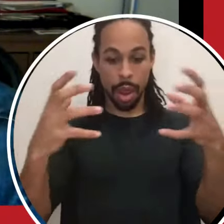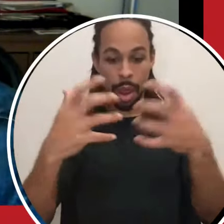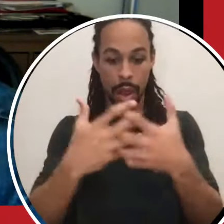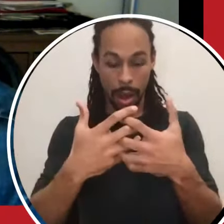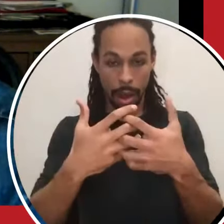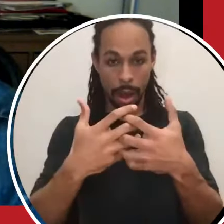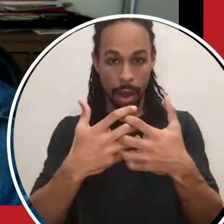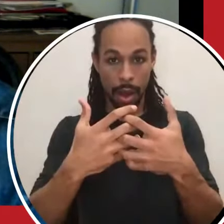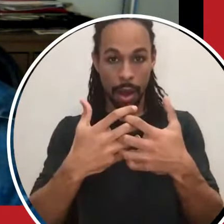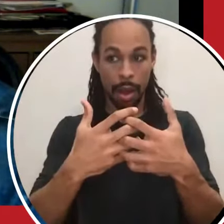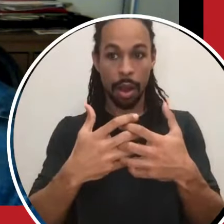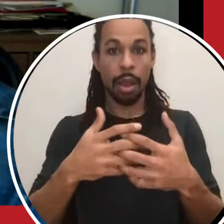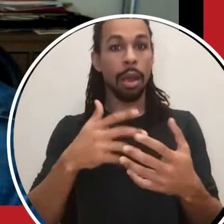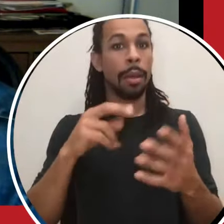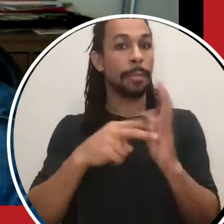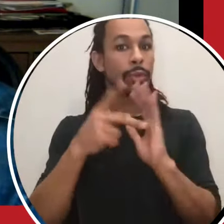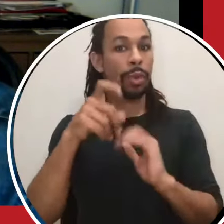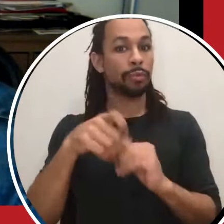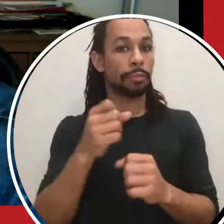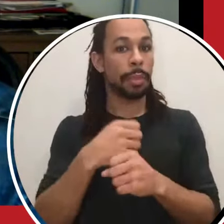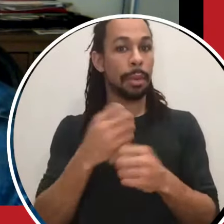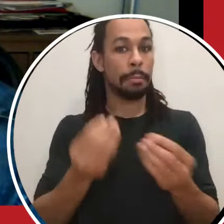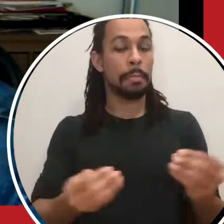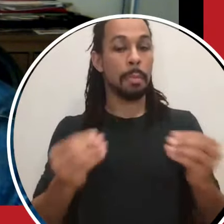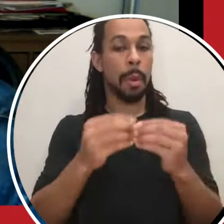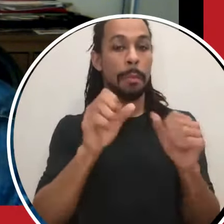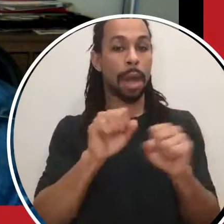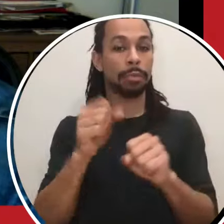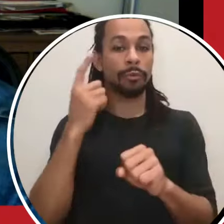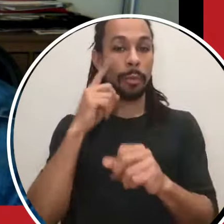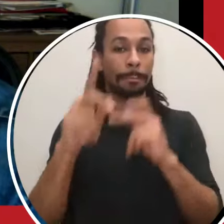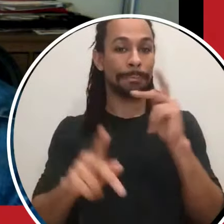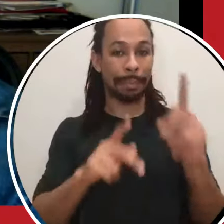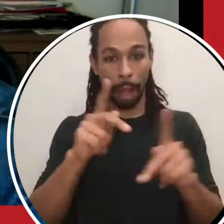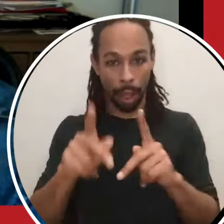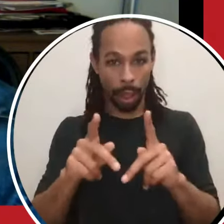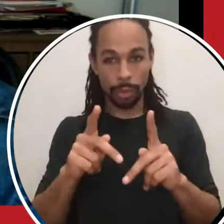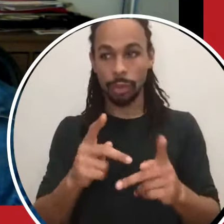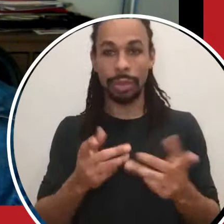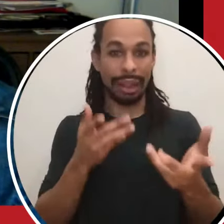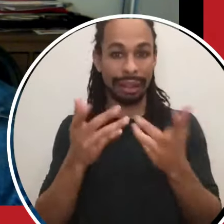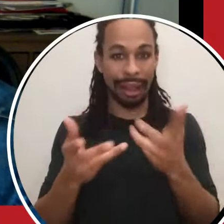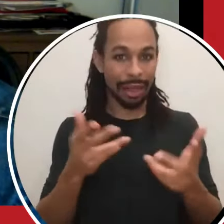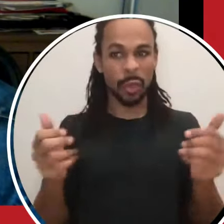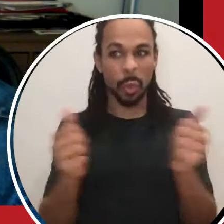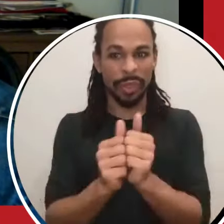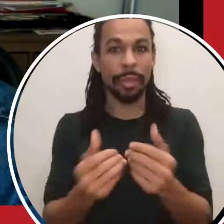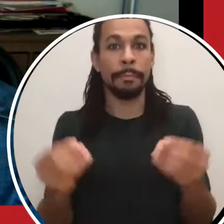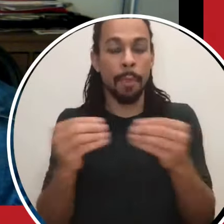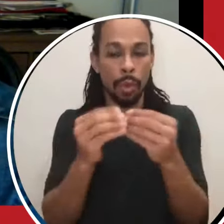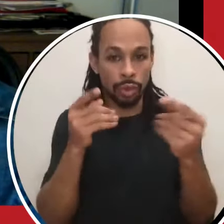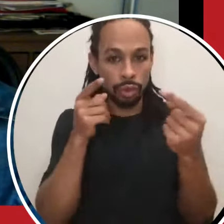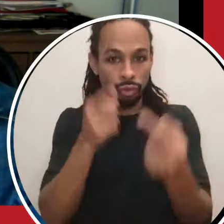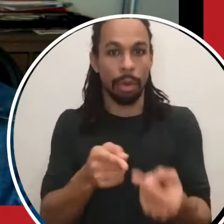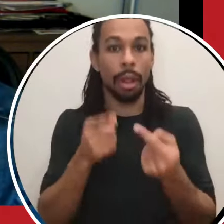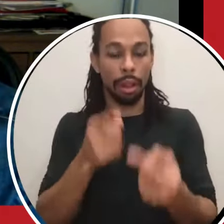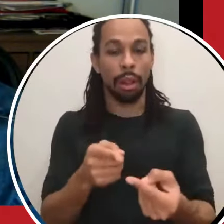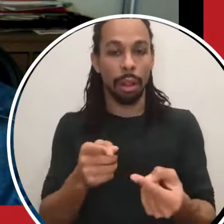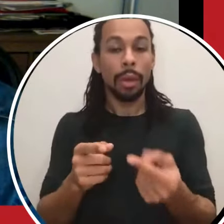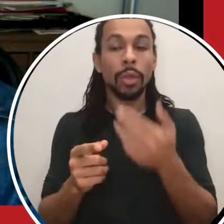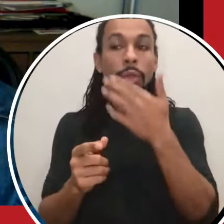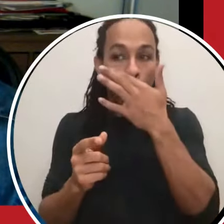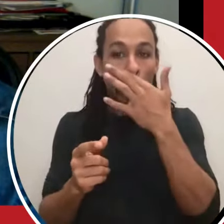more people to engage in struggle. And the way that I think most people understand politics is by way of these electoral